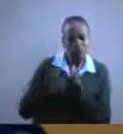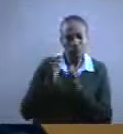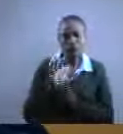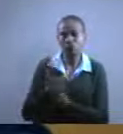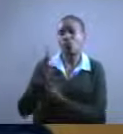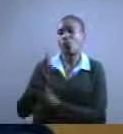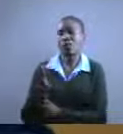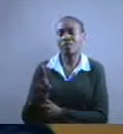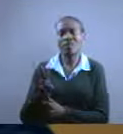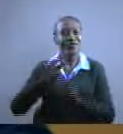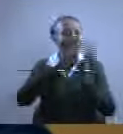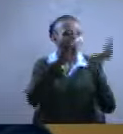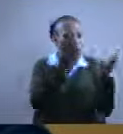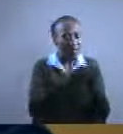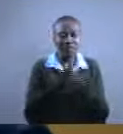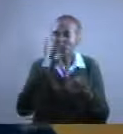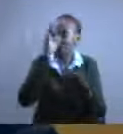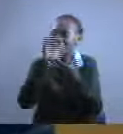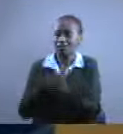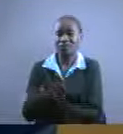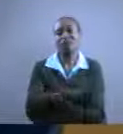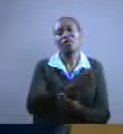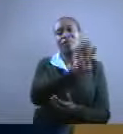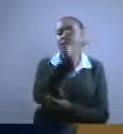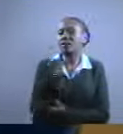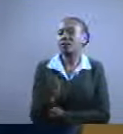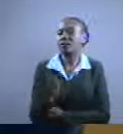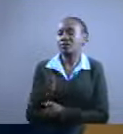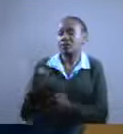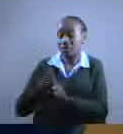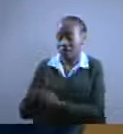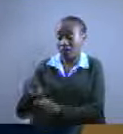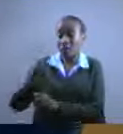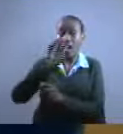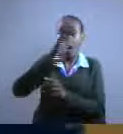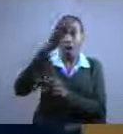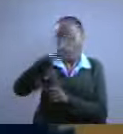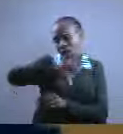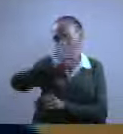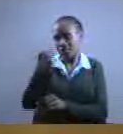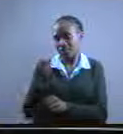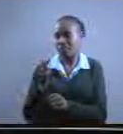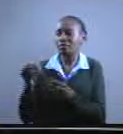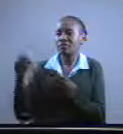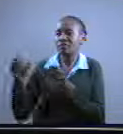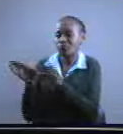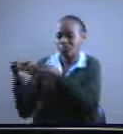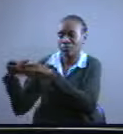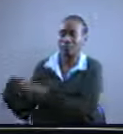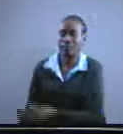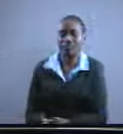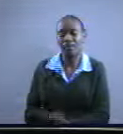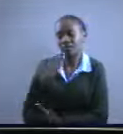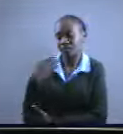the confidence the world has in South Africa and this African National Congress government. I thank you.